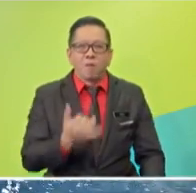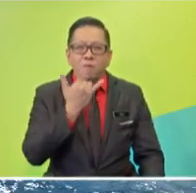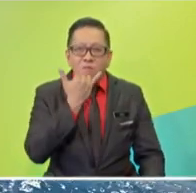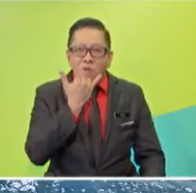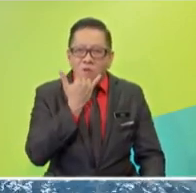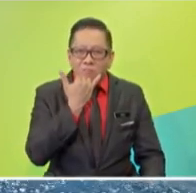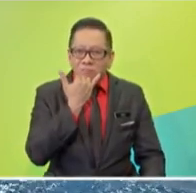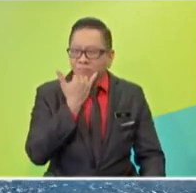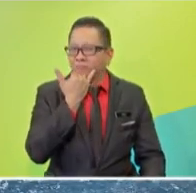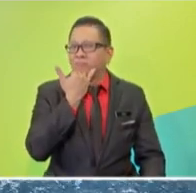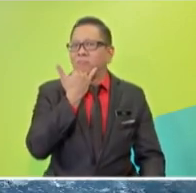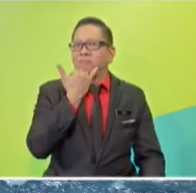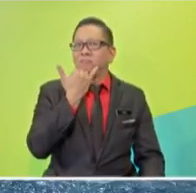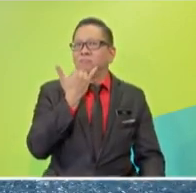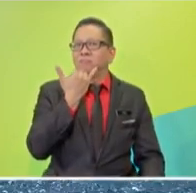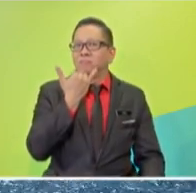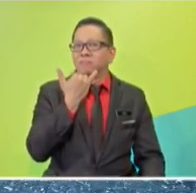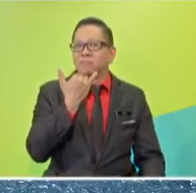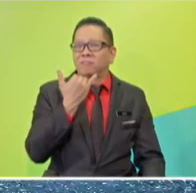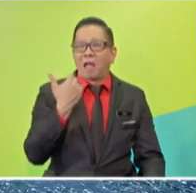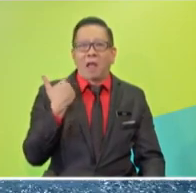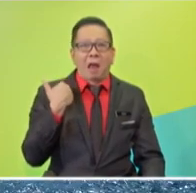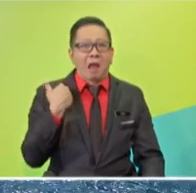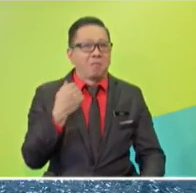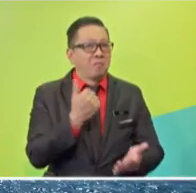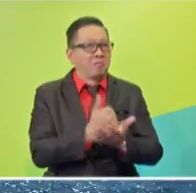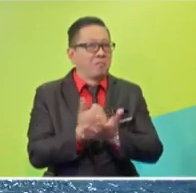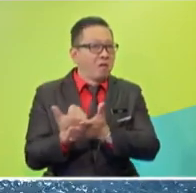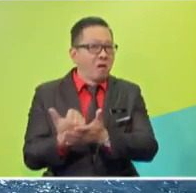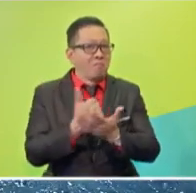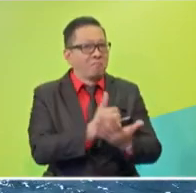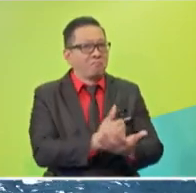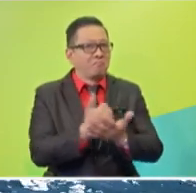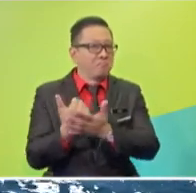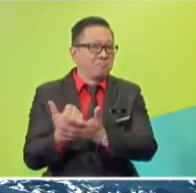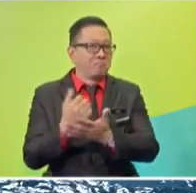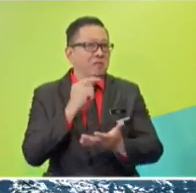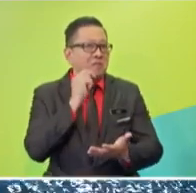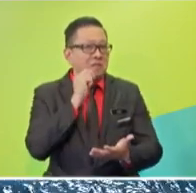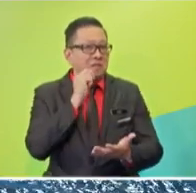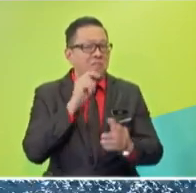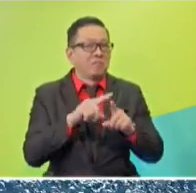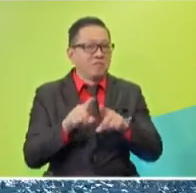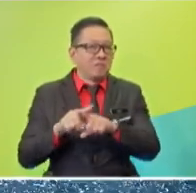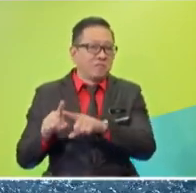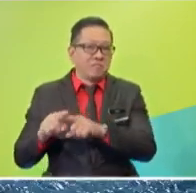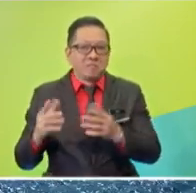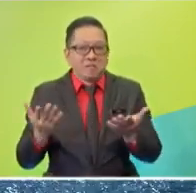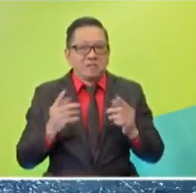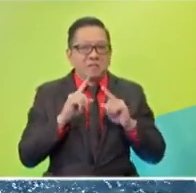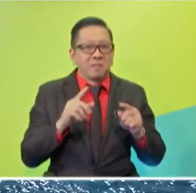False. False. Anyone would like to help Ningzi? Anyone with different answer, maybe?